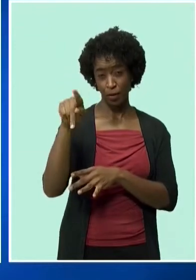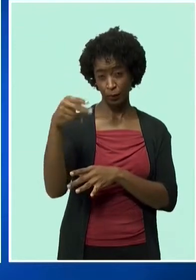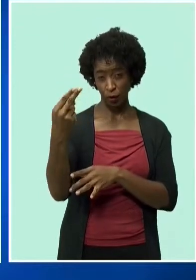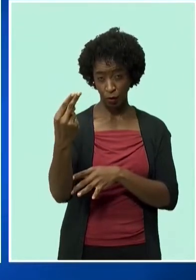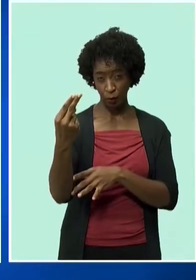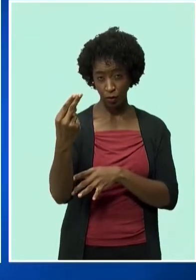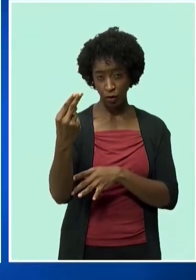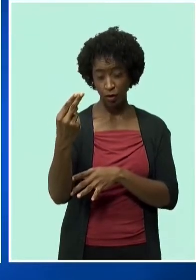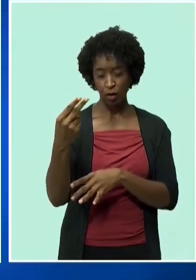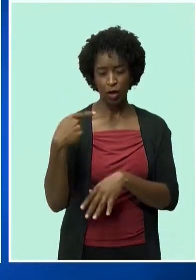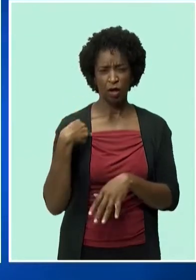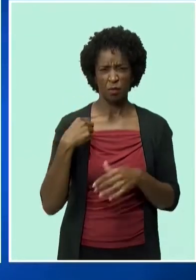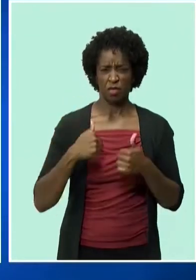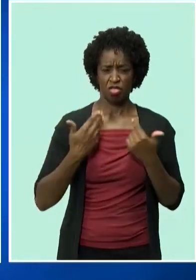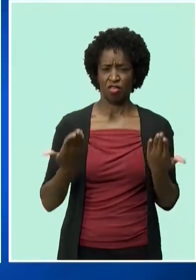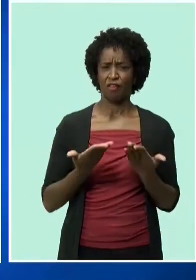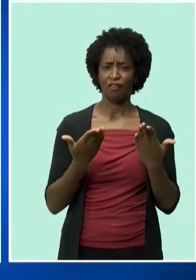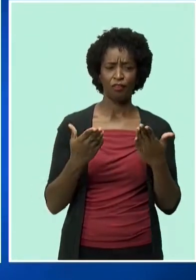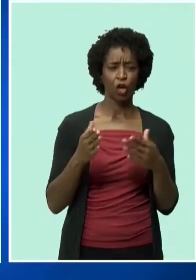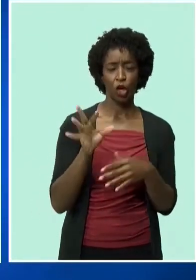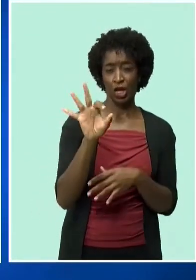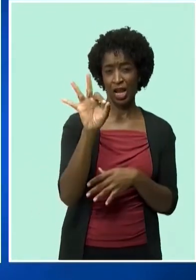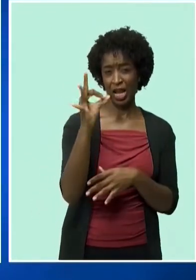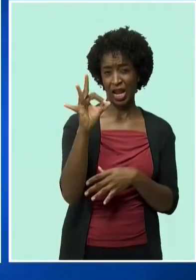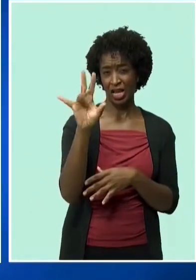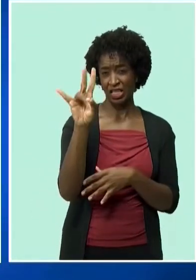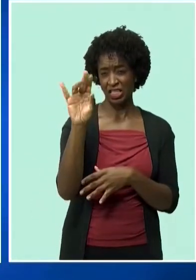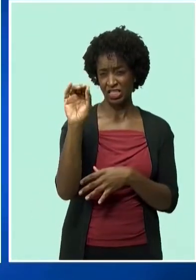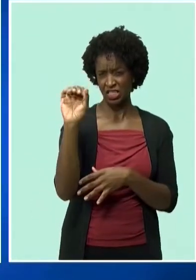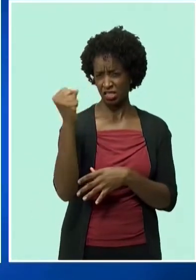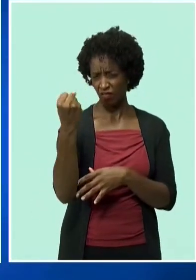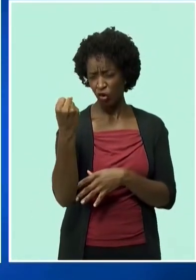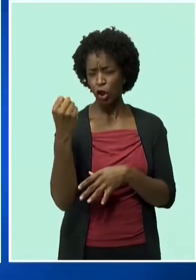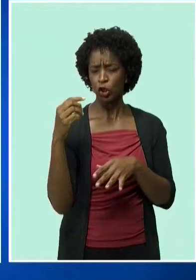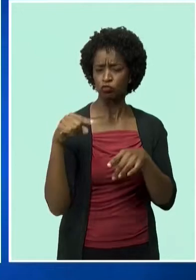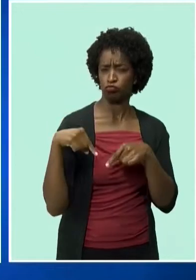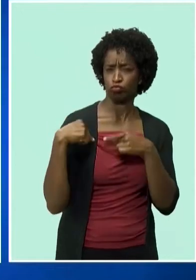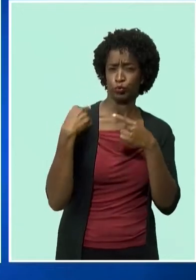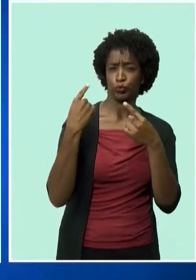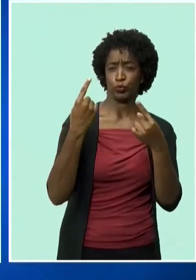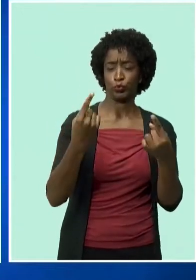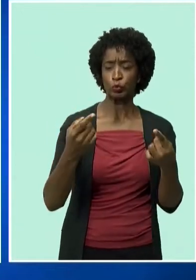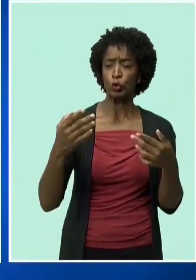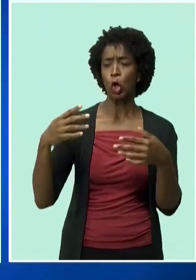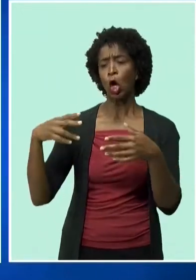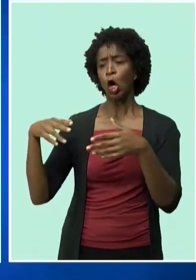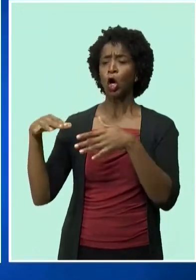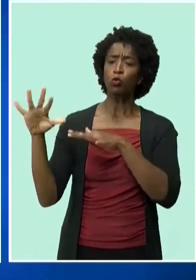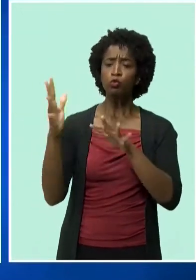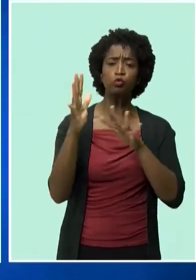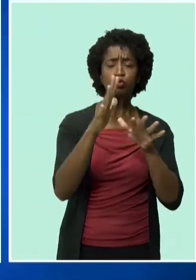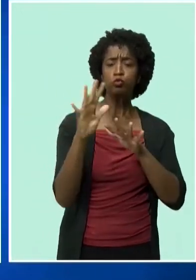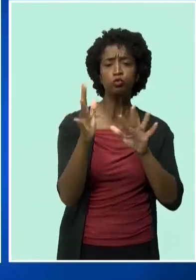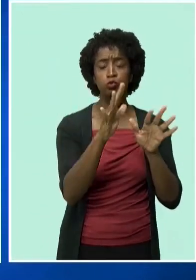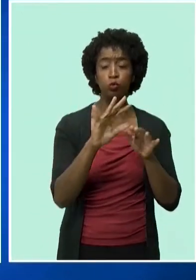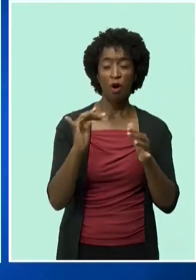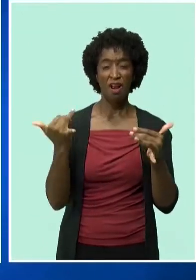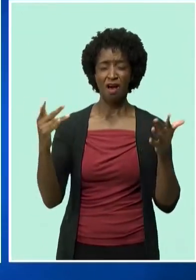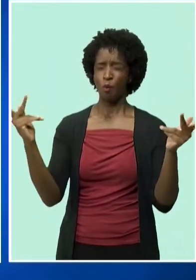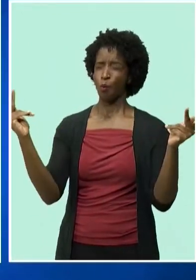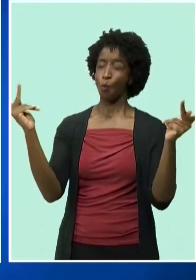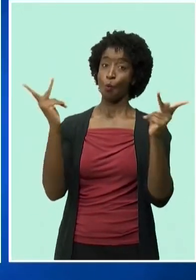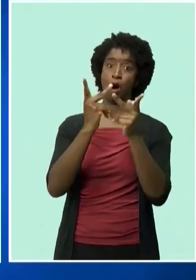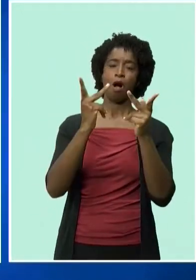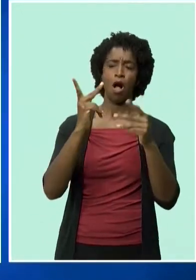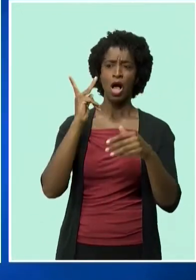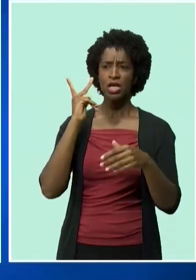been here since the mid-'70s. This is absolutely by far the worst storm I have ever seen. I can tell you, I'm looking at the